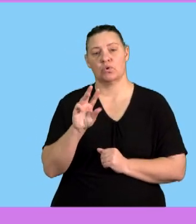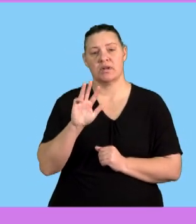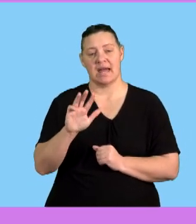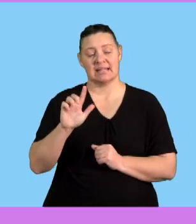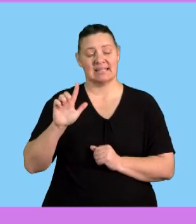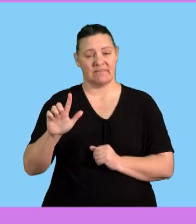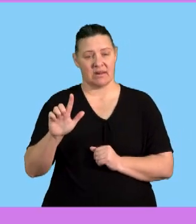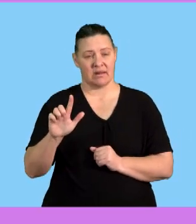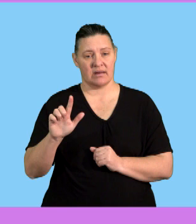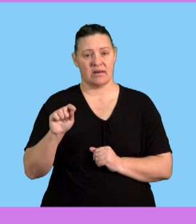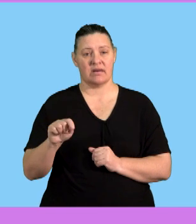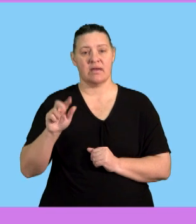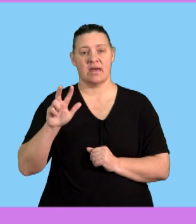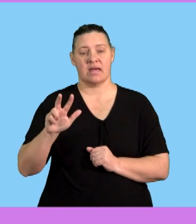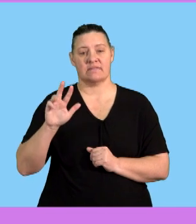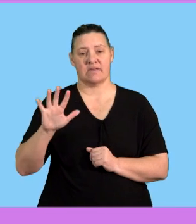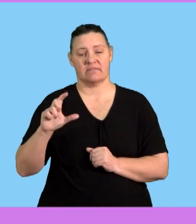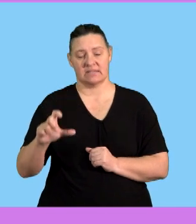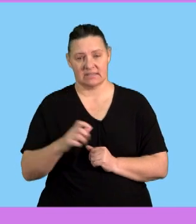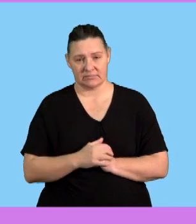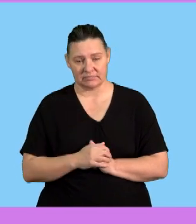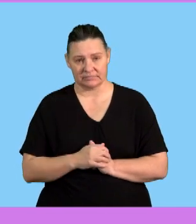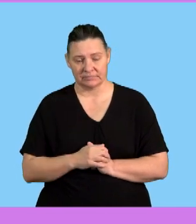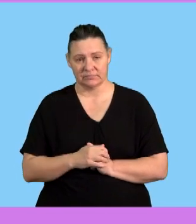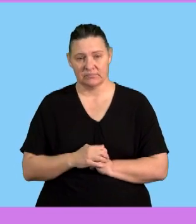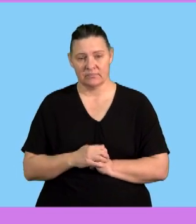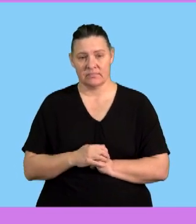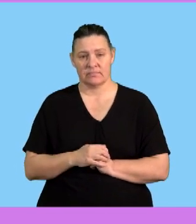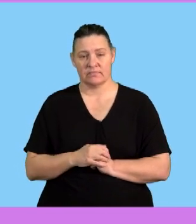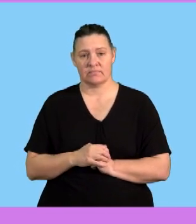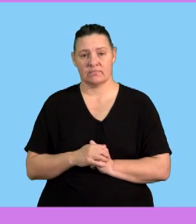297 Rand 85 cents.